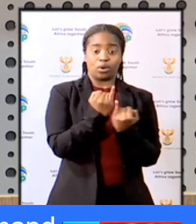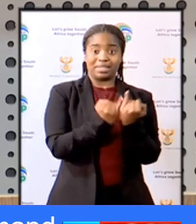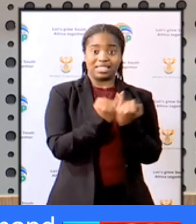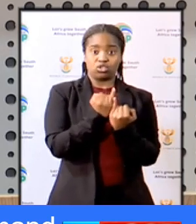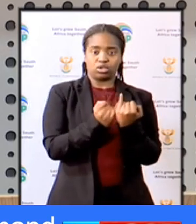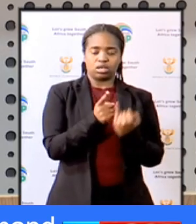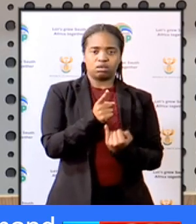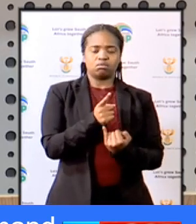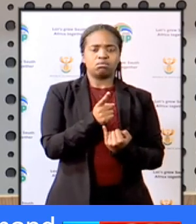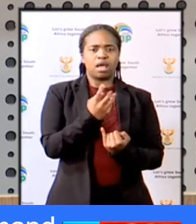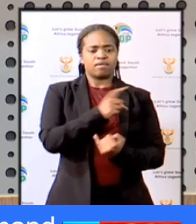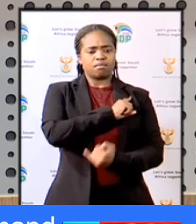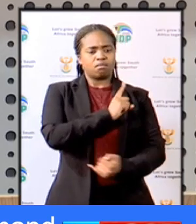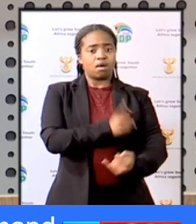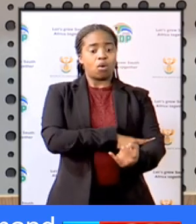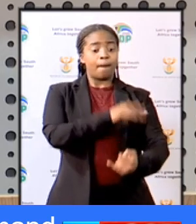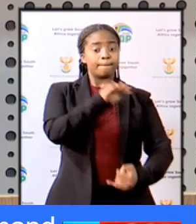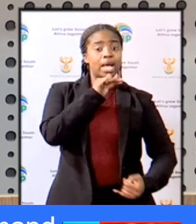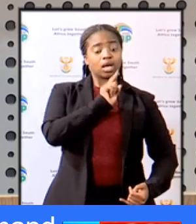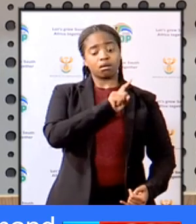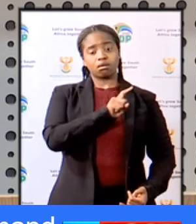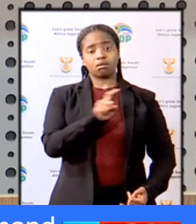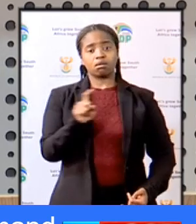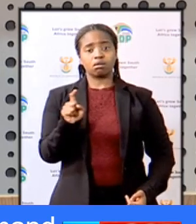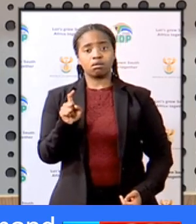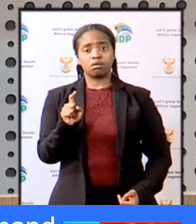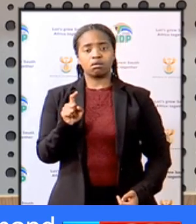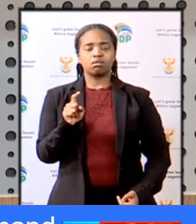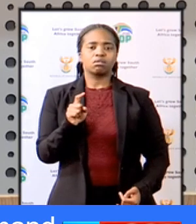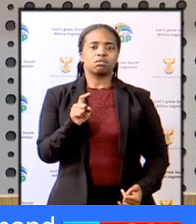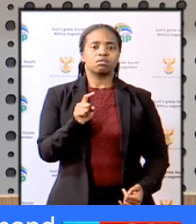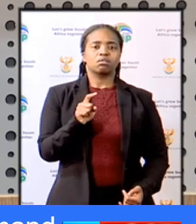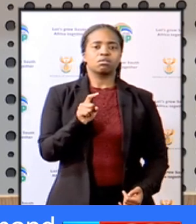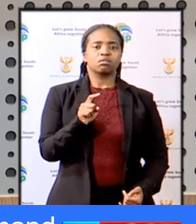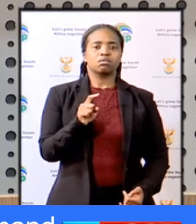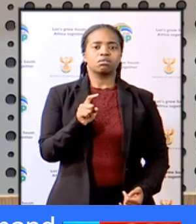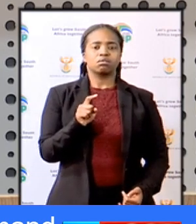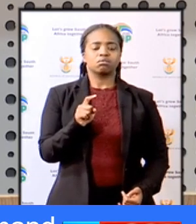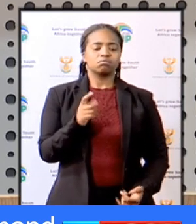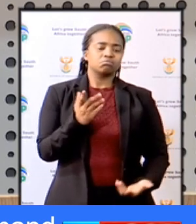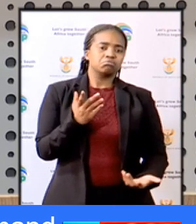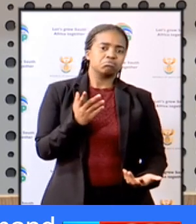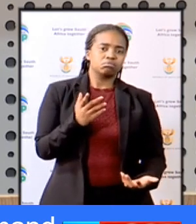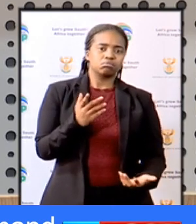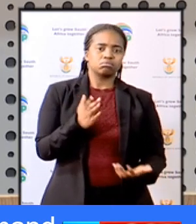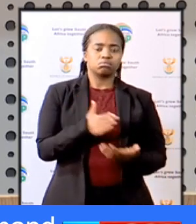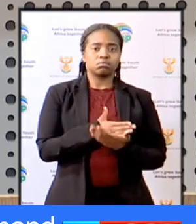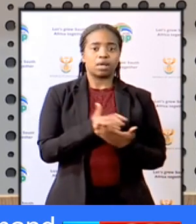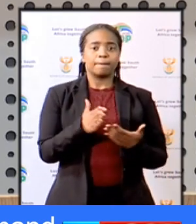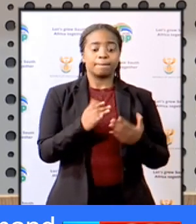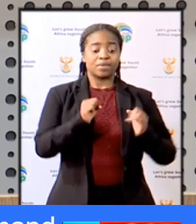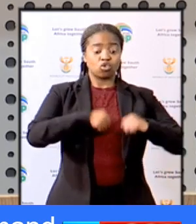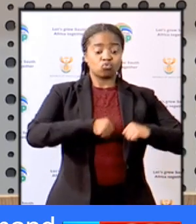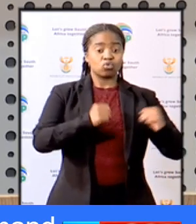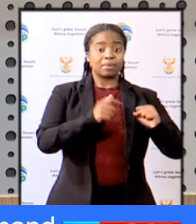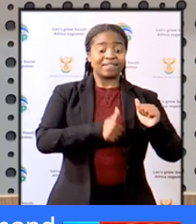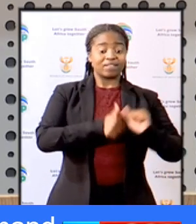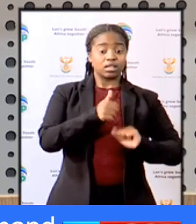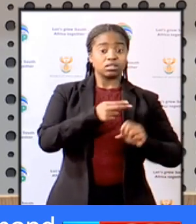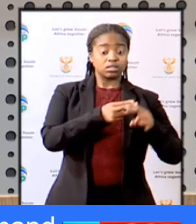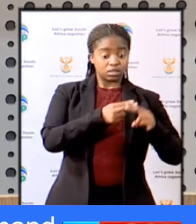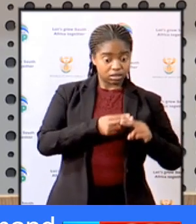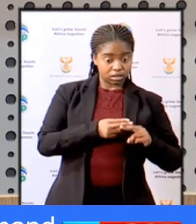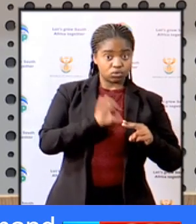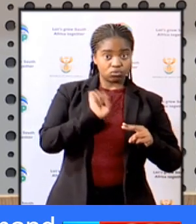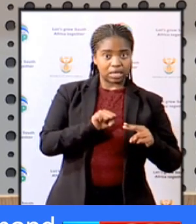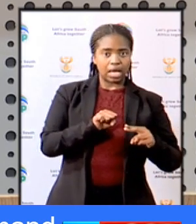the power to effectively designate that a certain category of agreements would be called